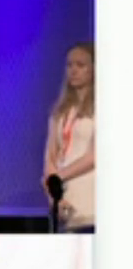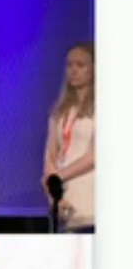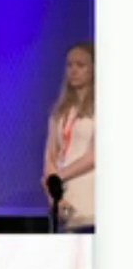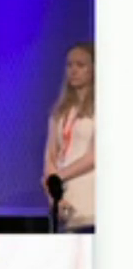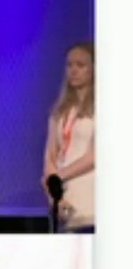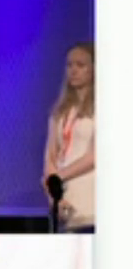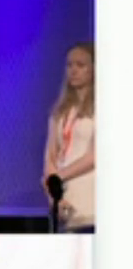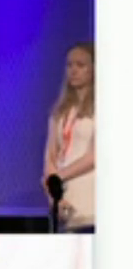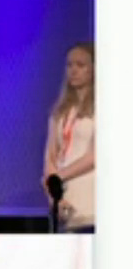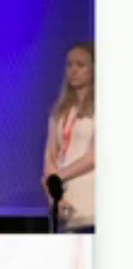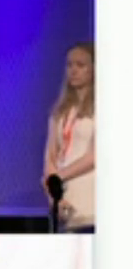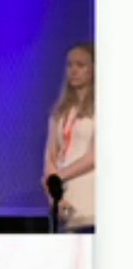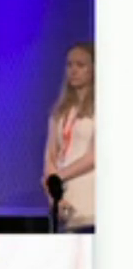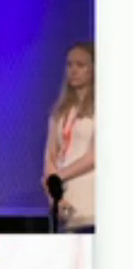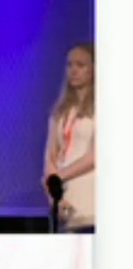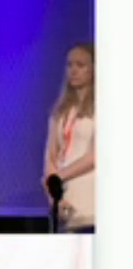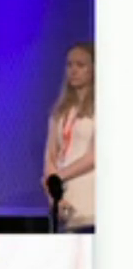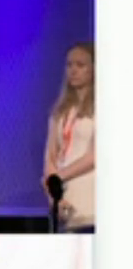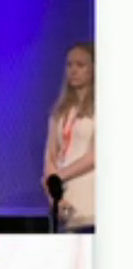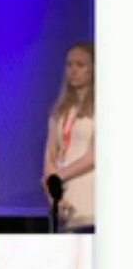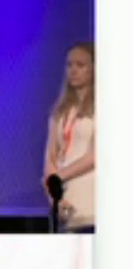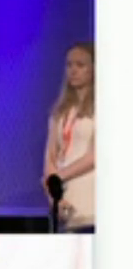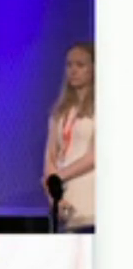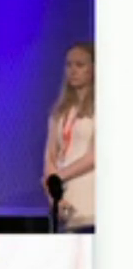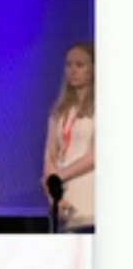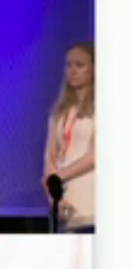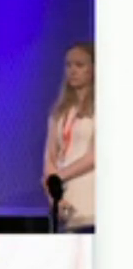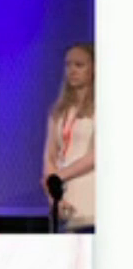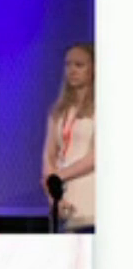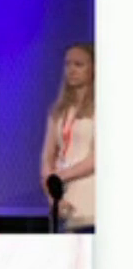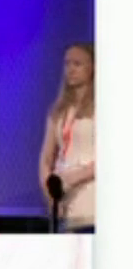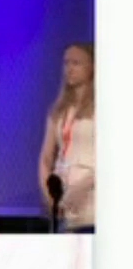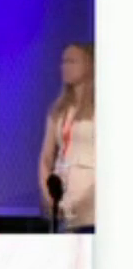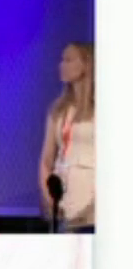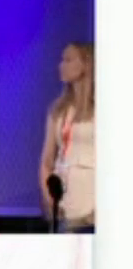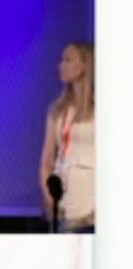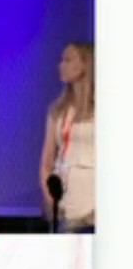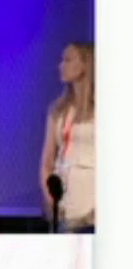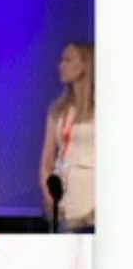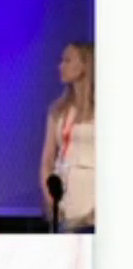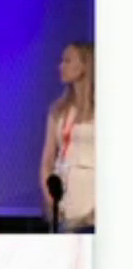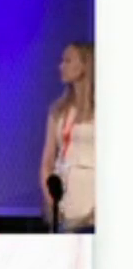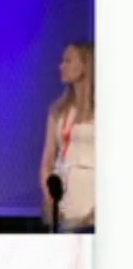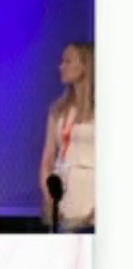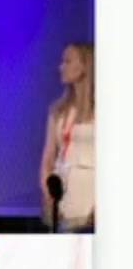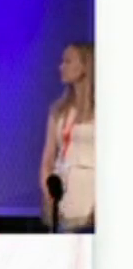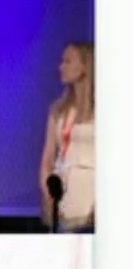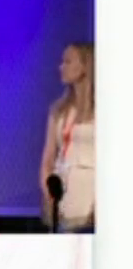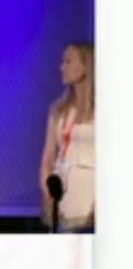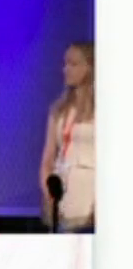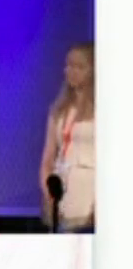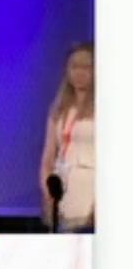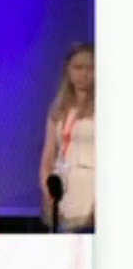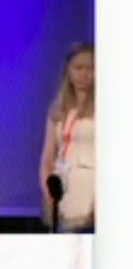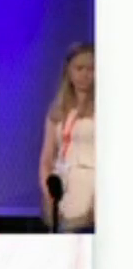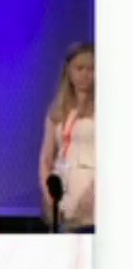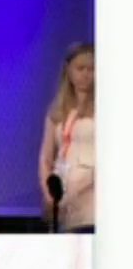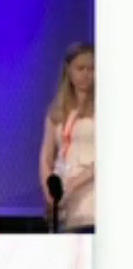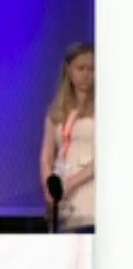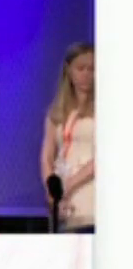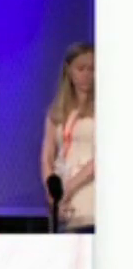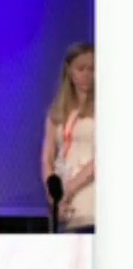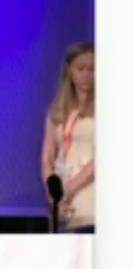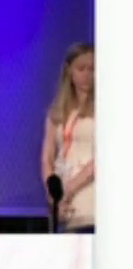and by itself to diagnose and address any anxiety disorder, but also because it